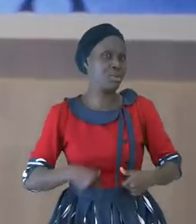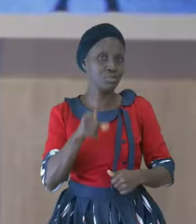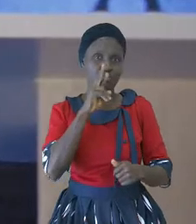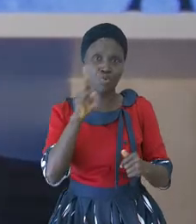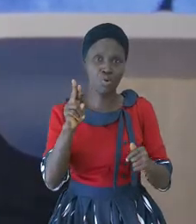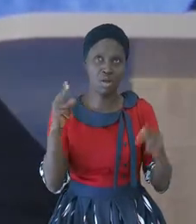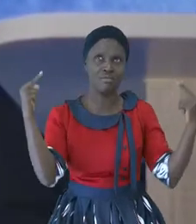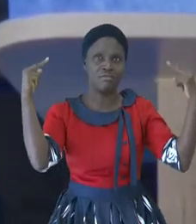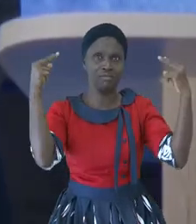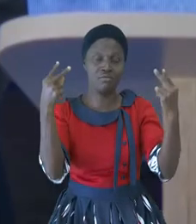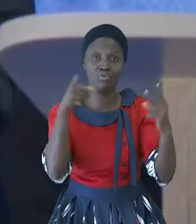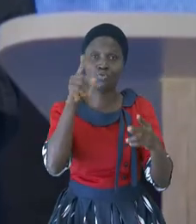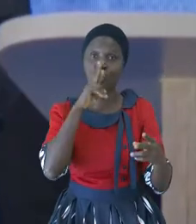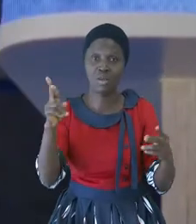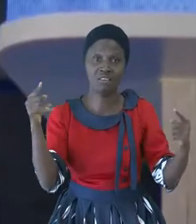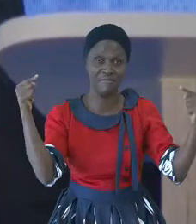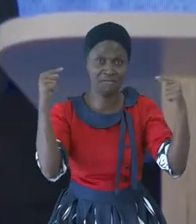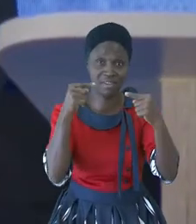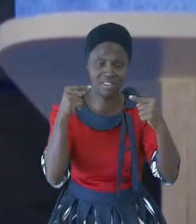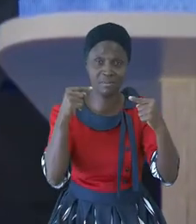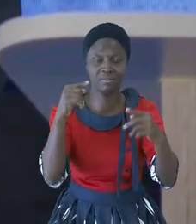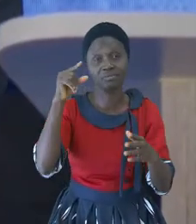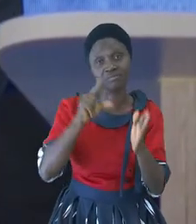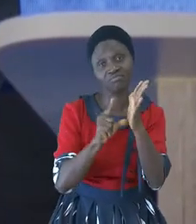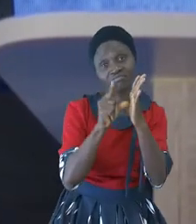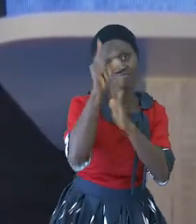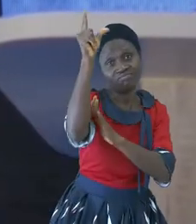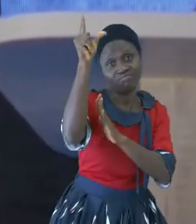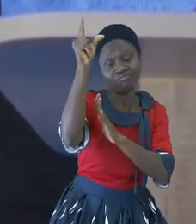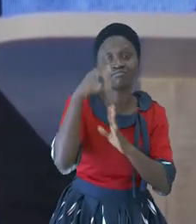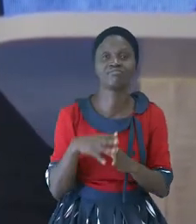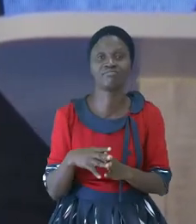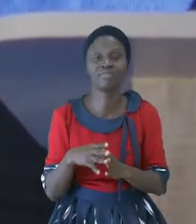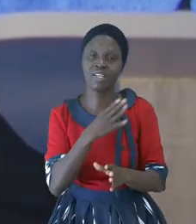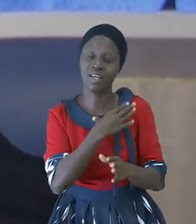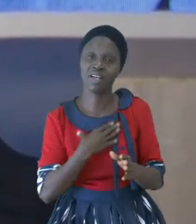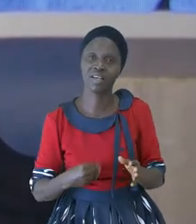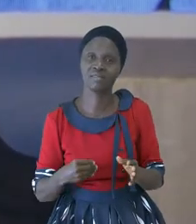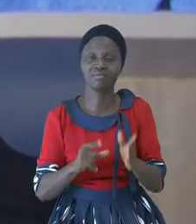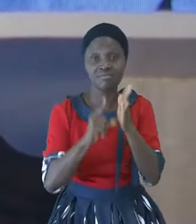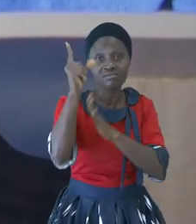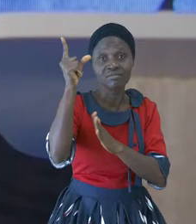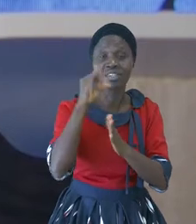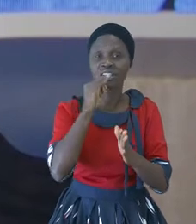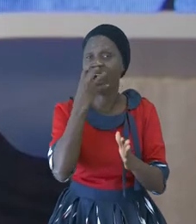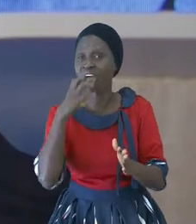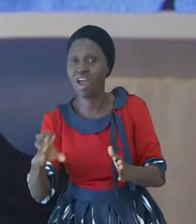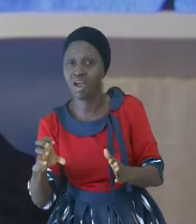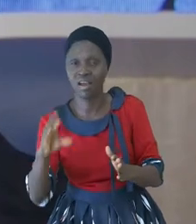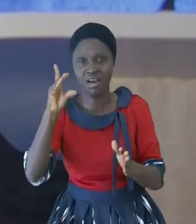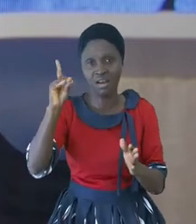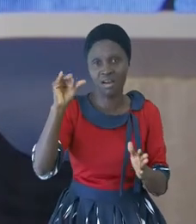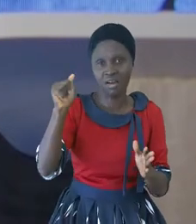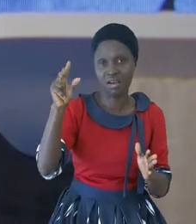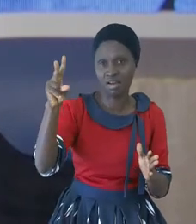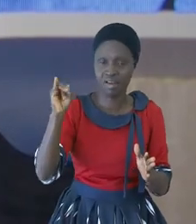is cursing you, cursing David by his curse. And then David said, the Lord is my shepherd, I shall